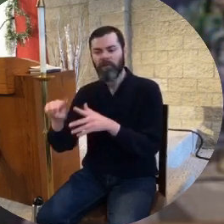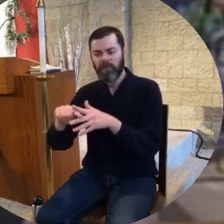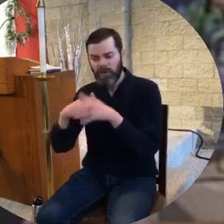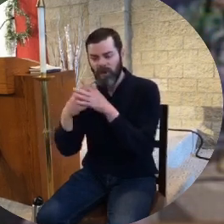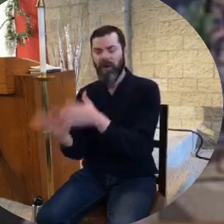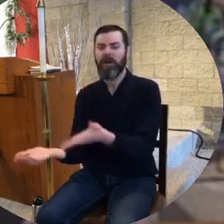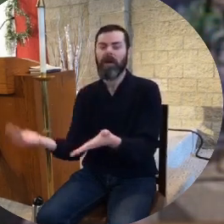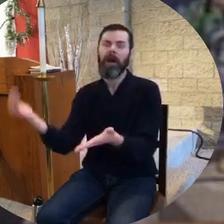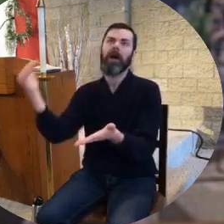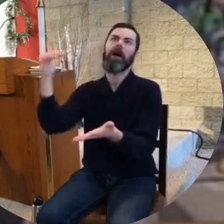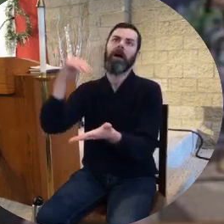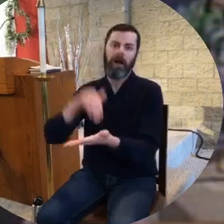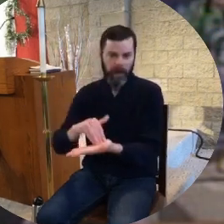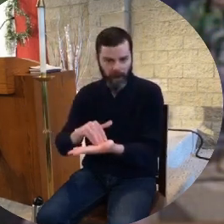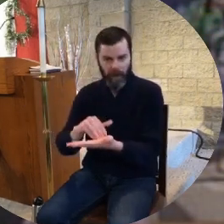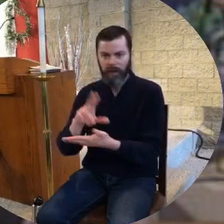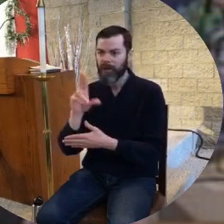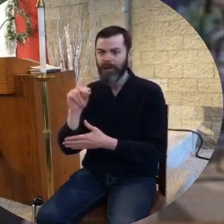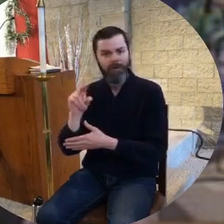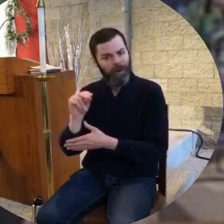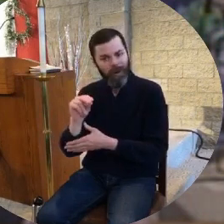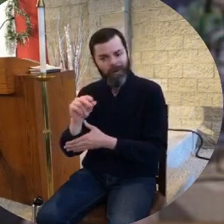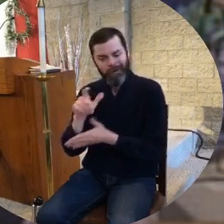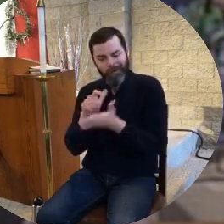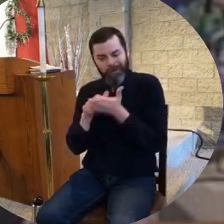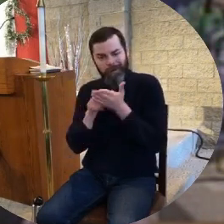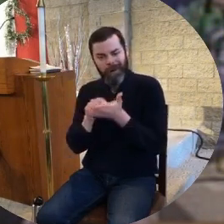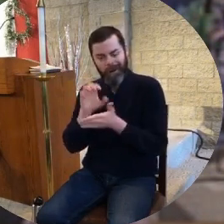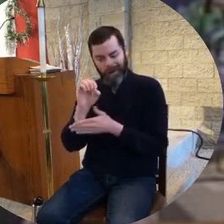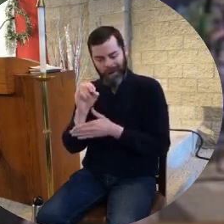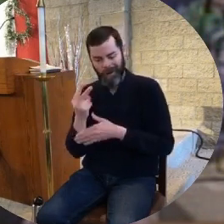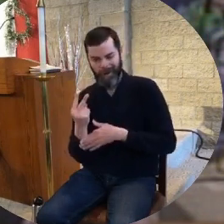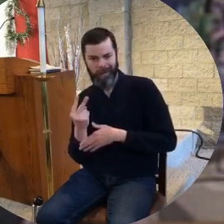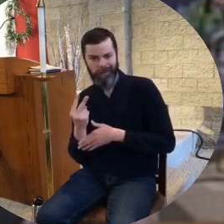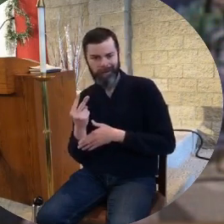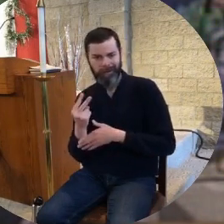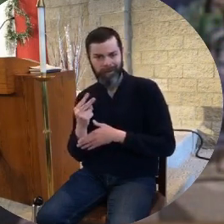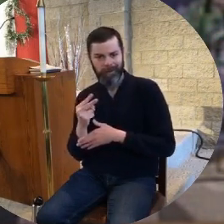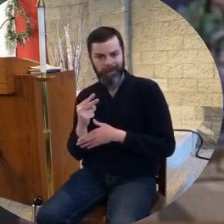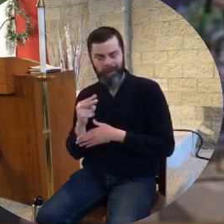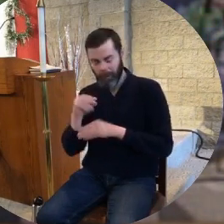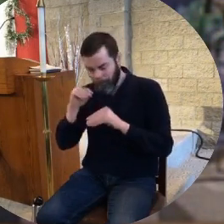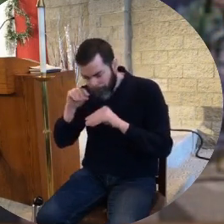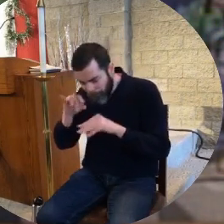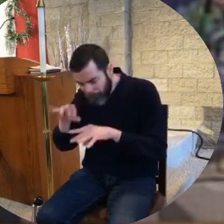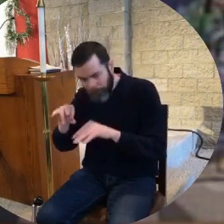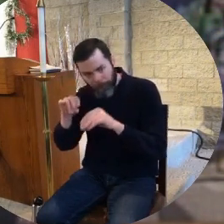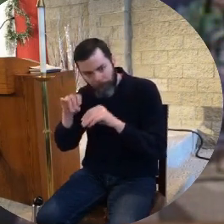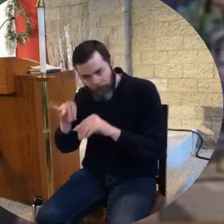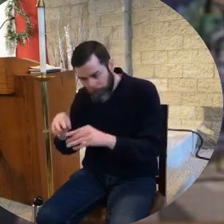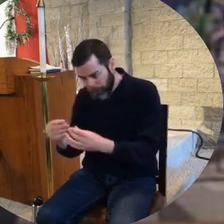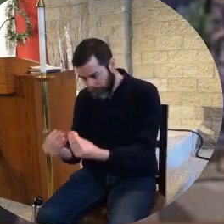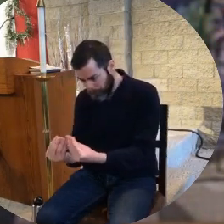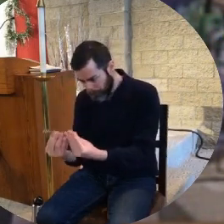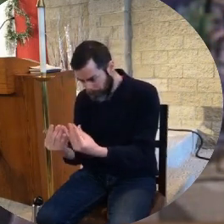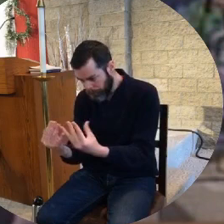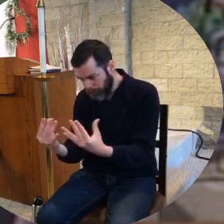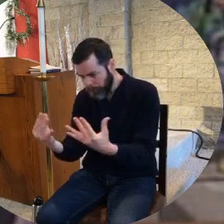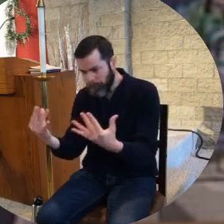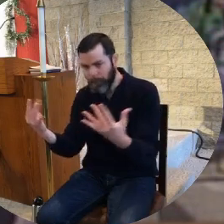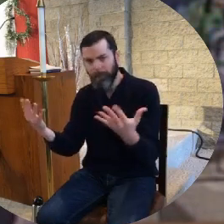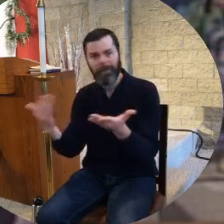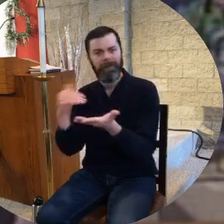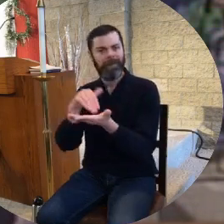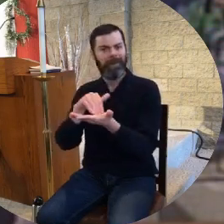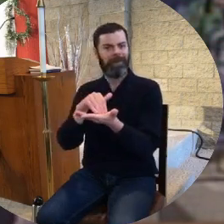oxygen. You fan it and the flames come up. And that's what we are called to do when we so often forget